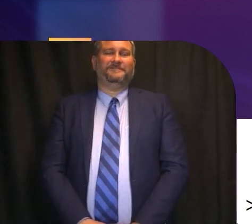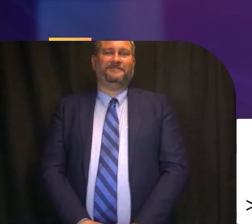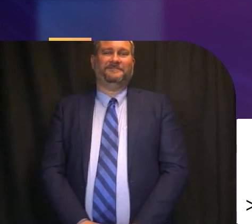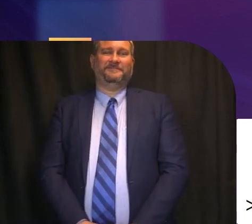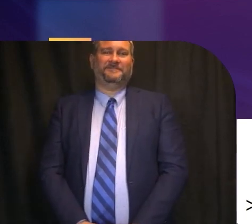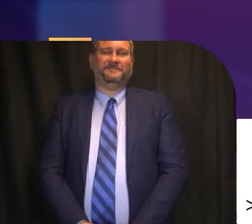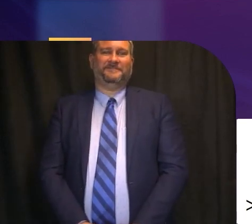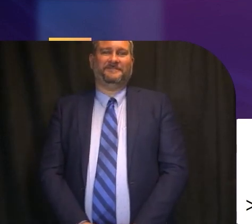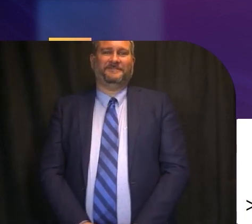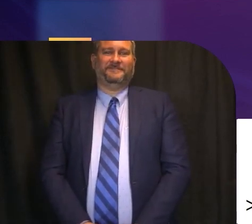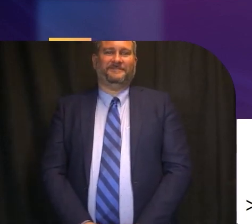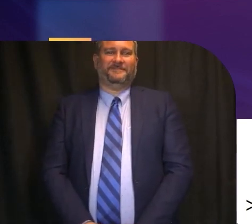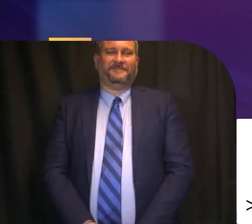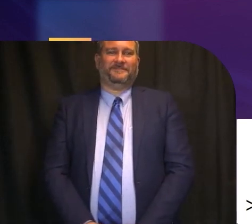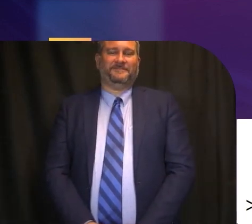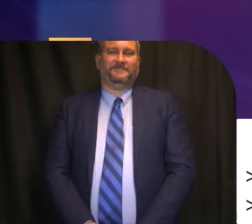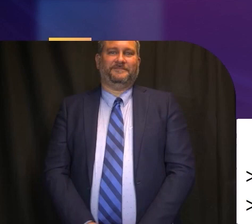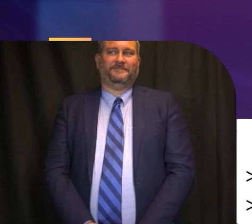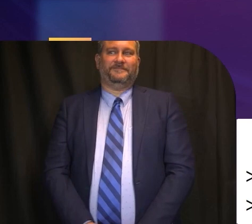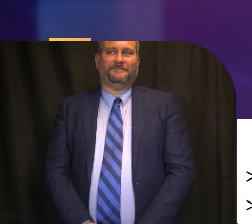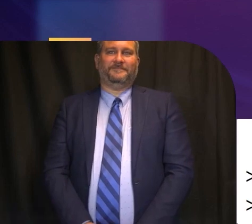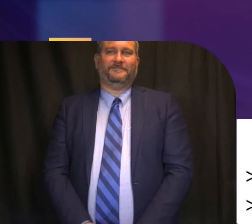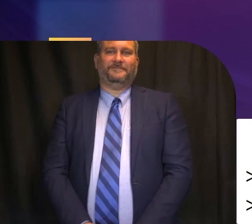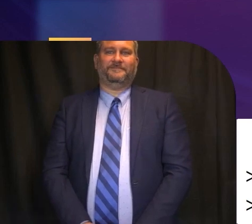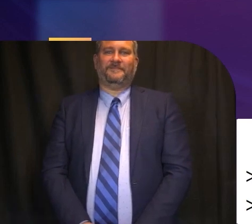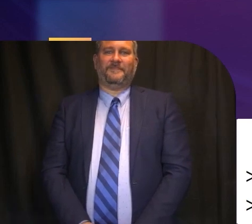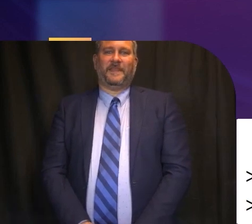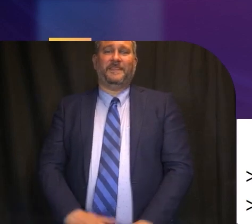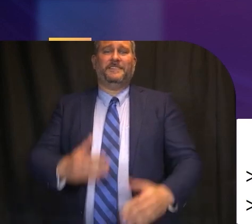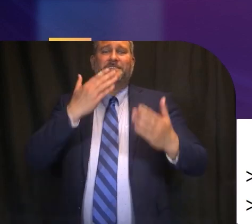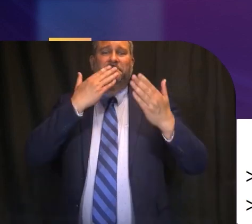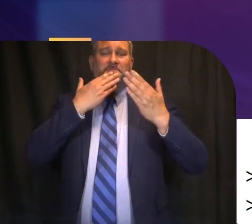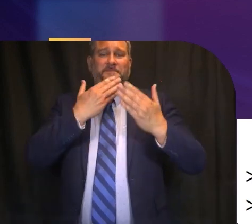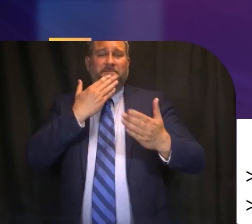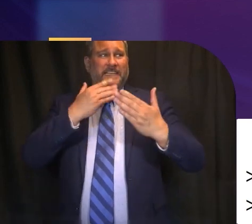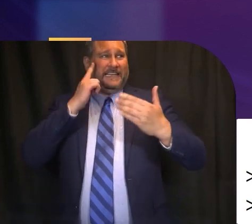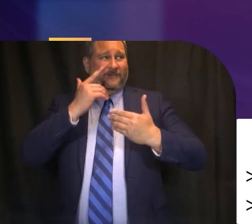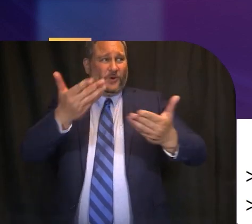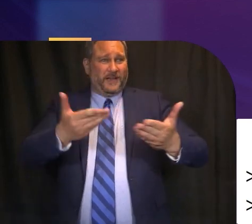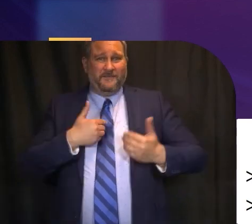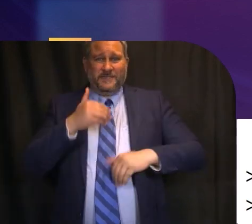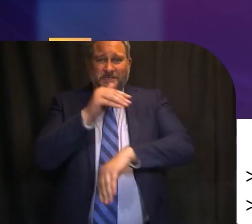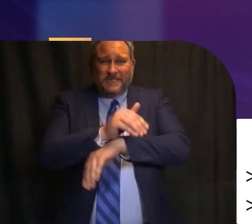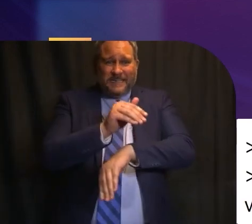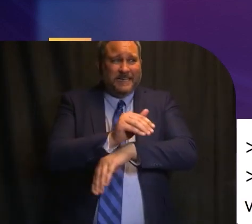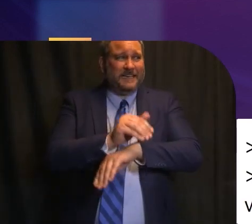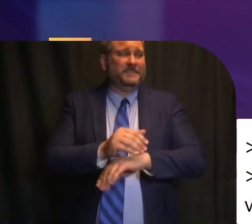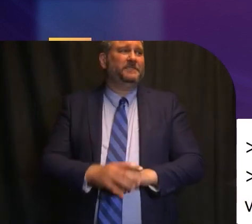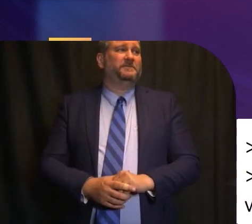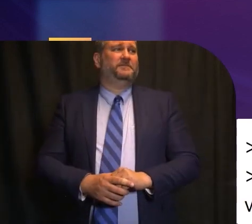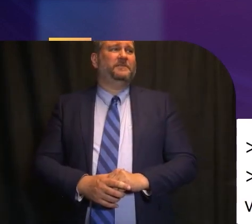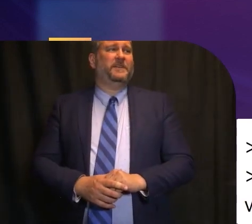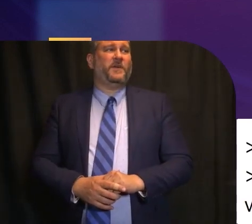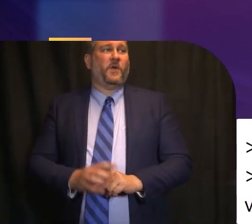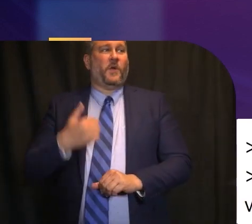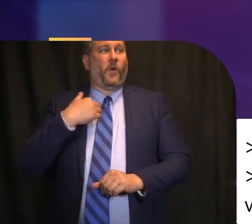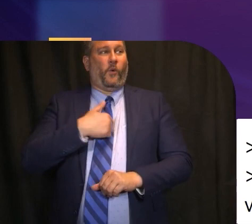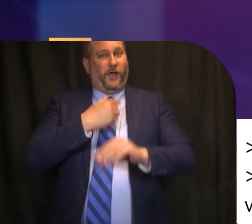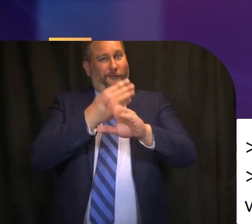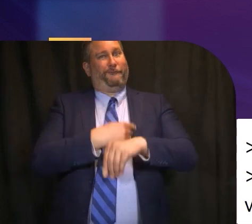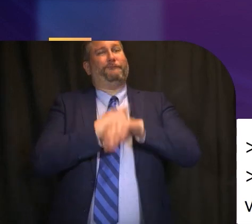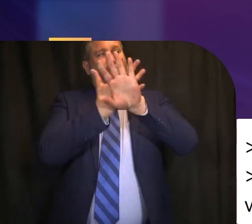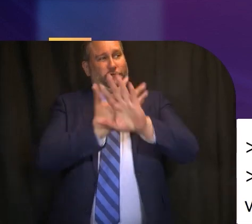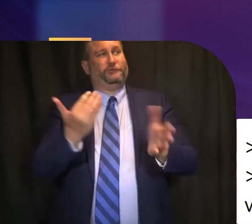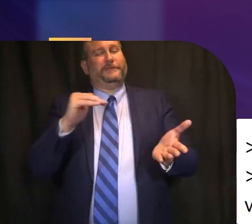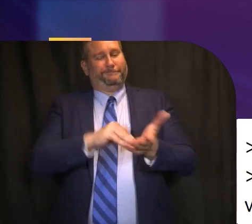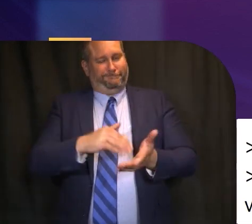Thank you for having me with you this evening. While we've been virtual again this year, know that you're not alone, that you